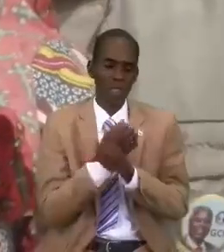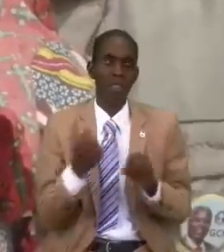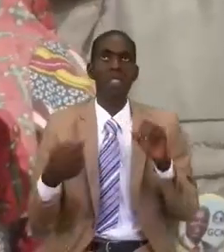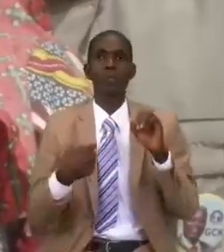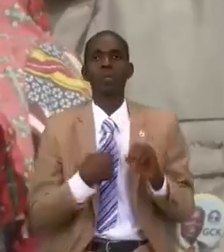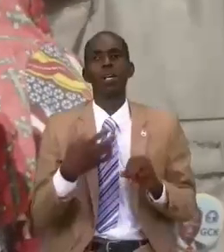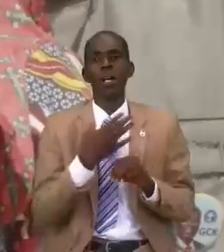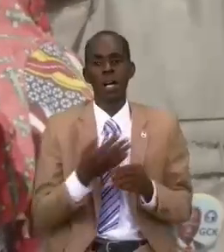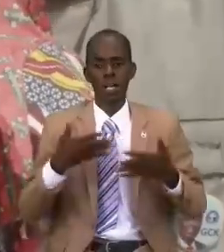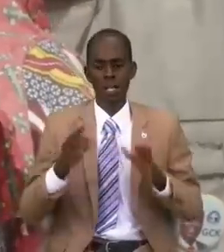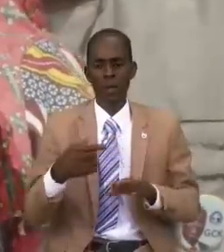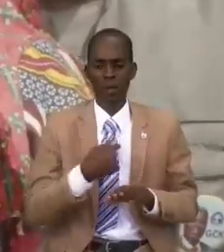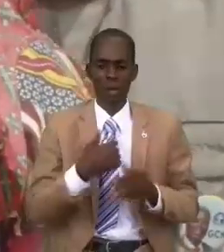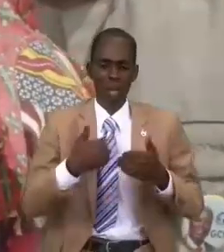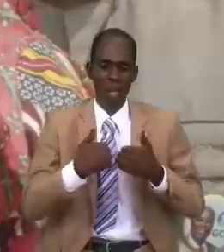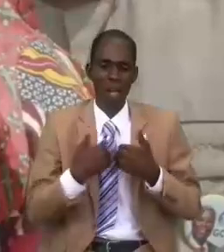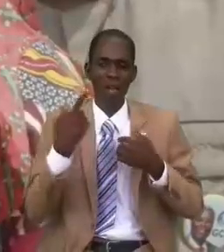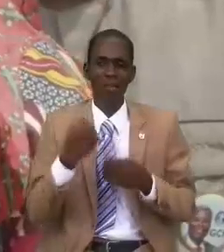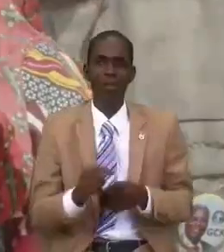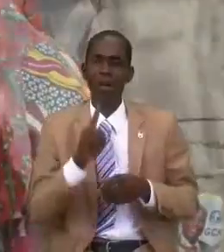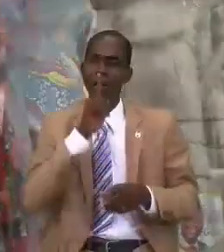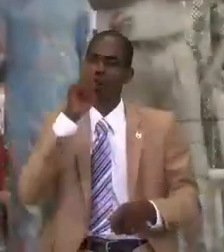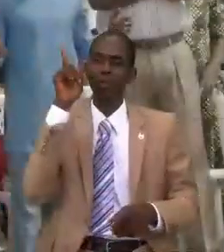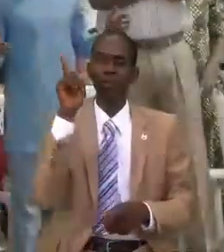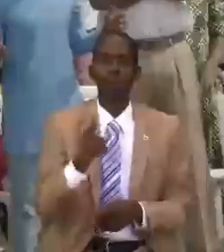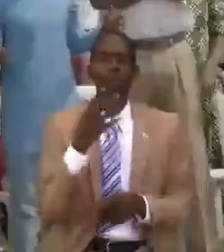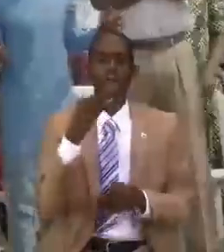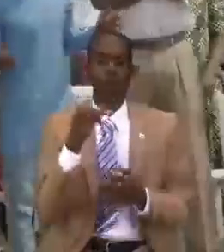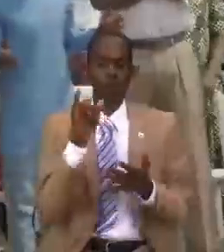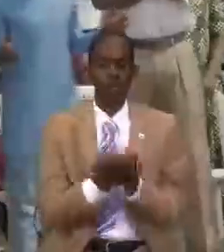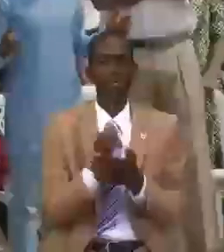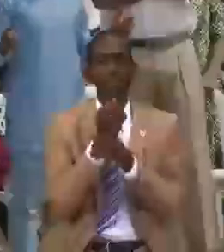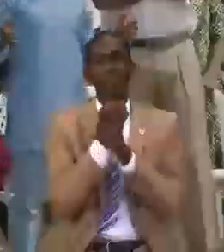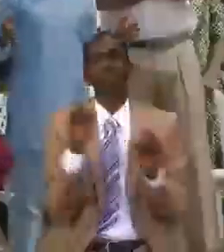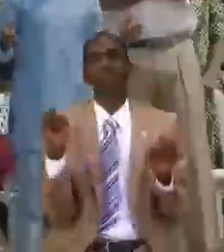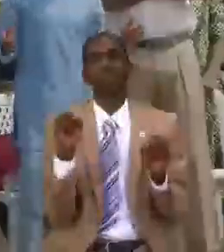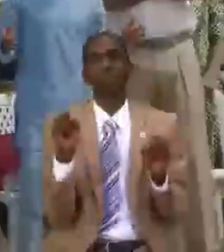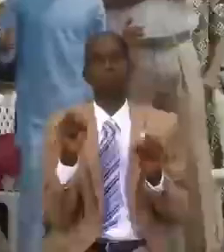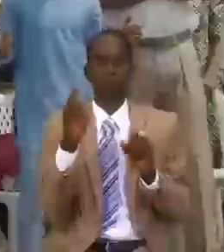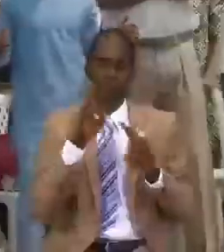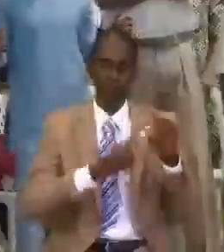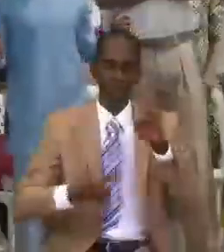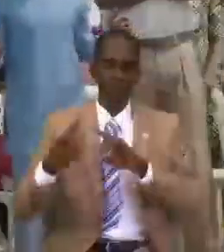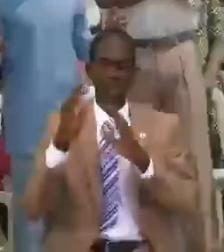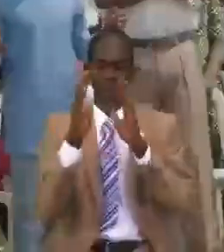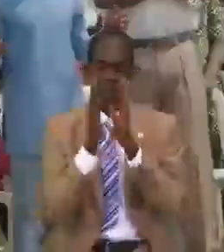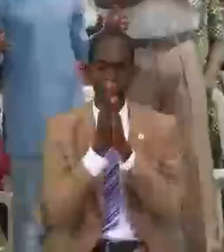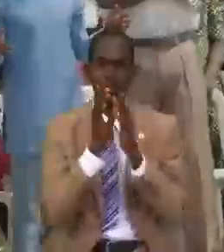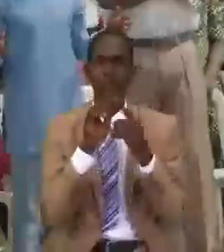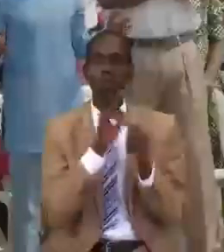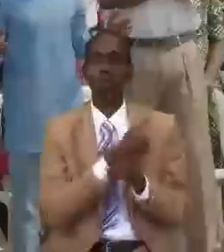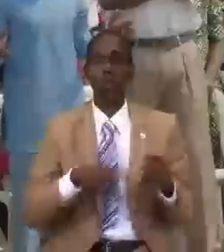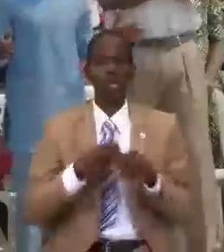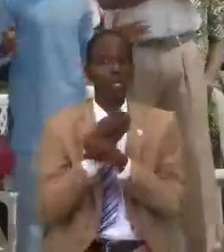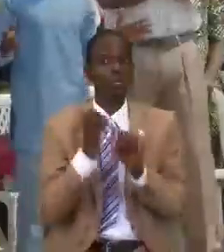of that salvation. Open your mouth and talk to the Lord. Salvation is available. Christ has made it